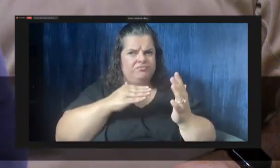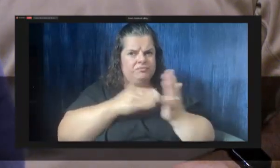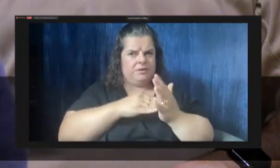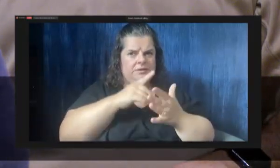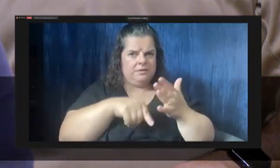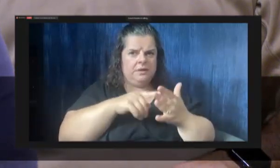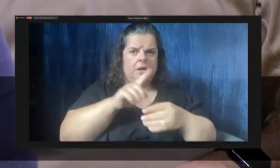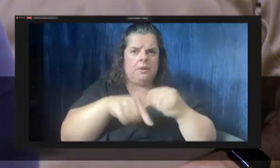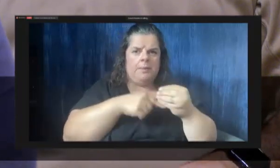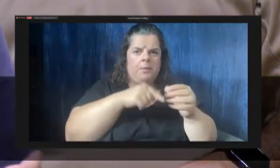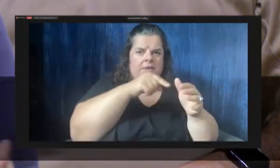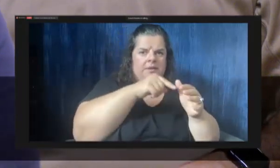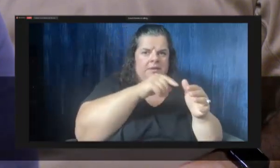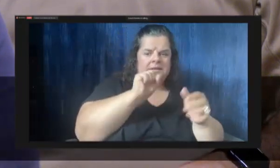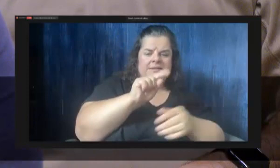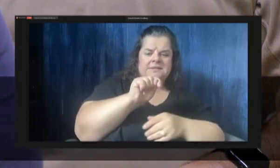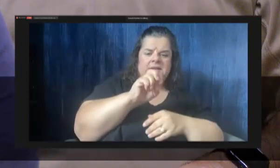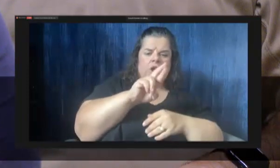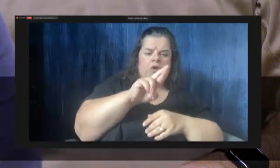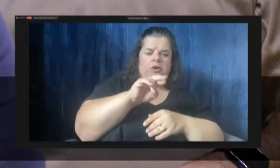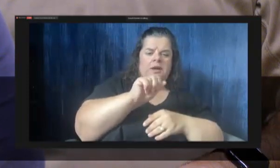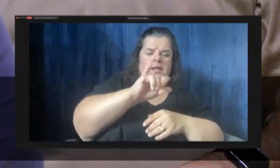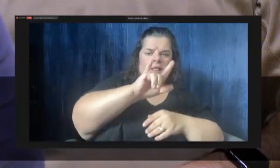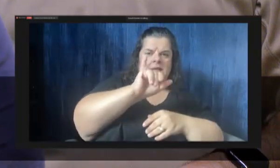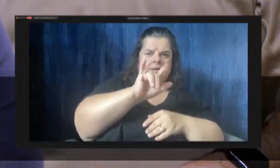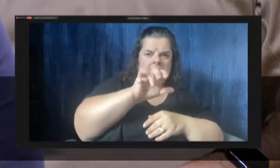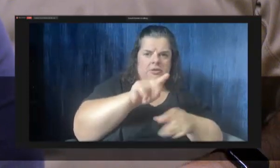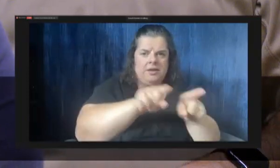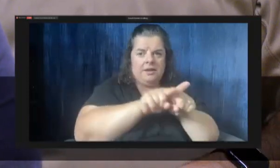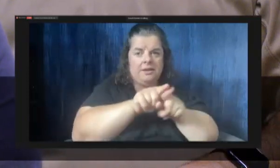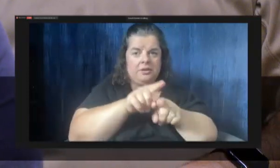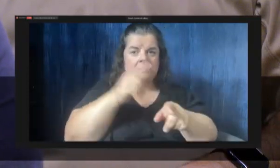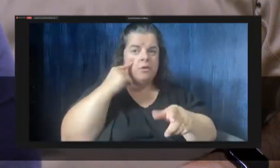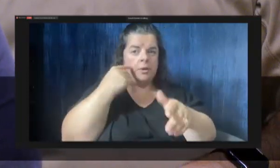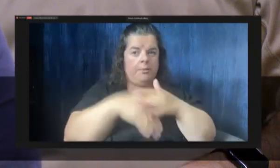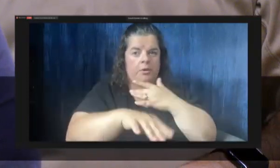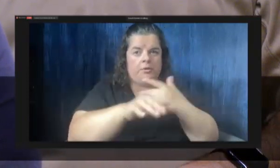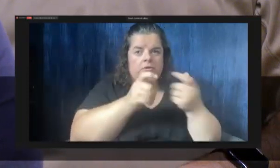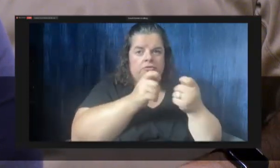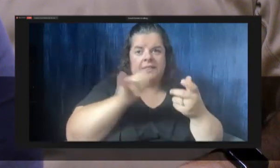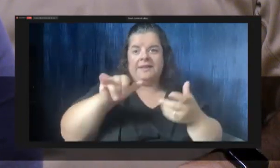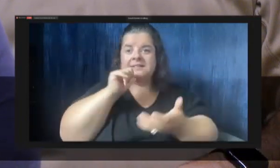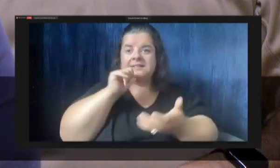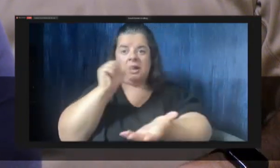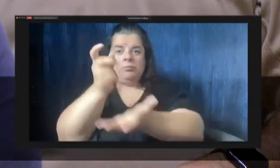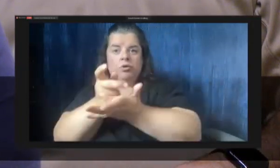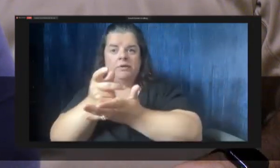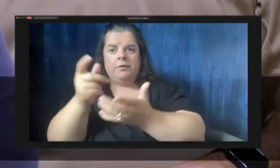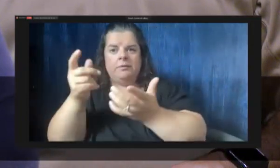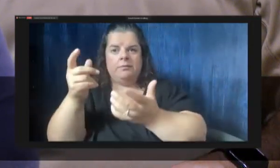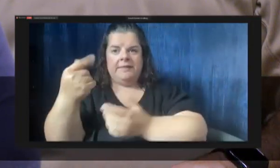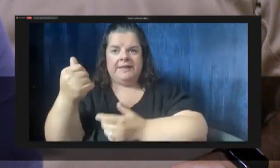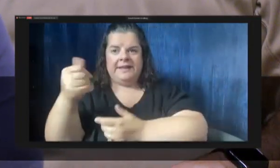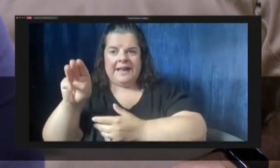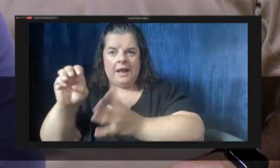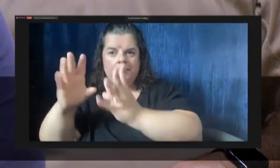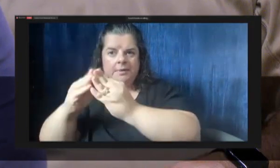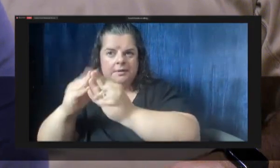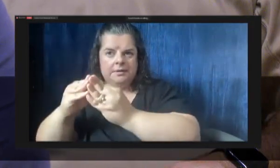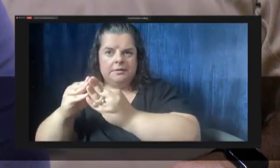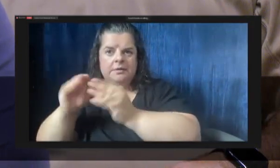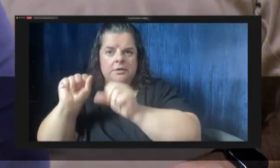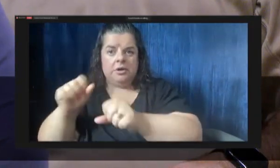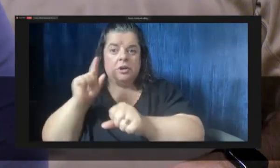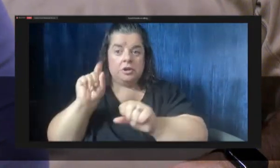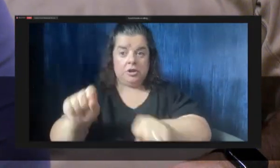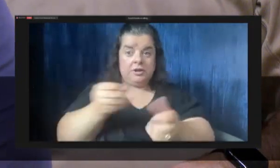sterilization. That's in addition to the birth control, that is also not approved by the Game Commission to do. You know, like, we could spend